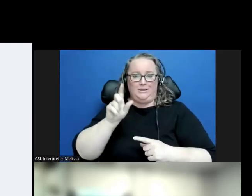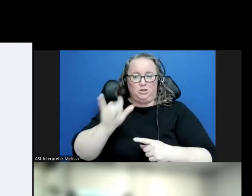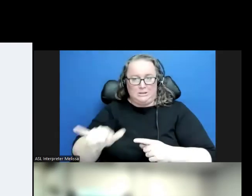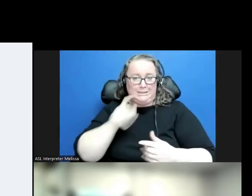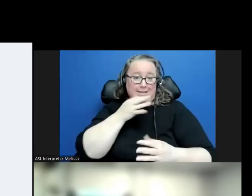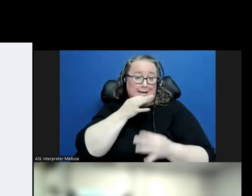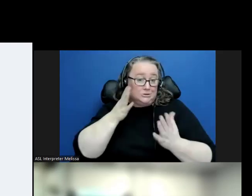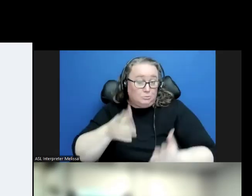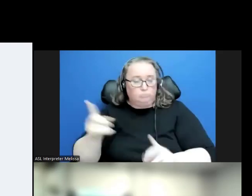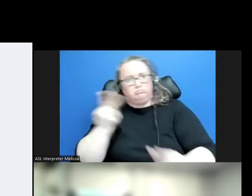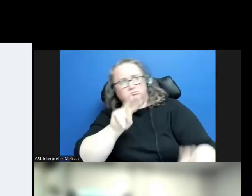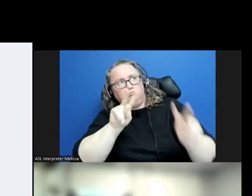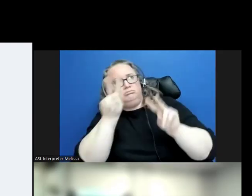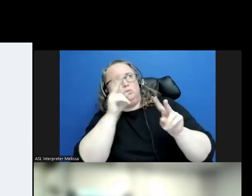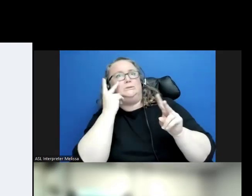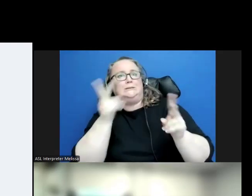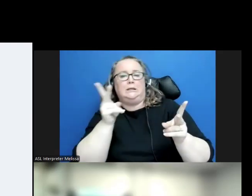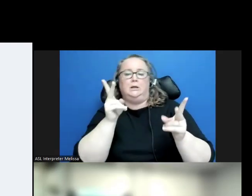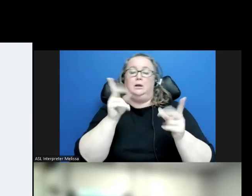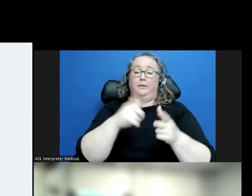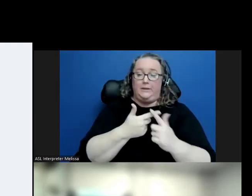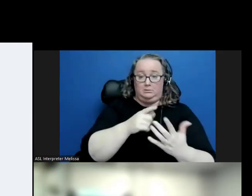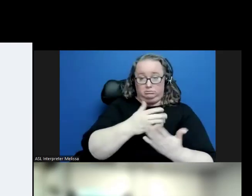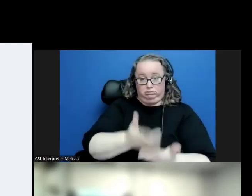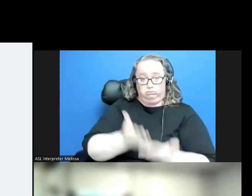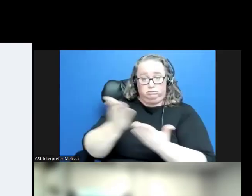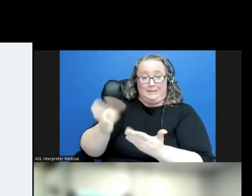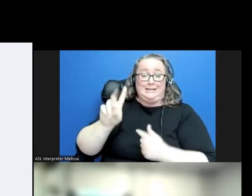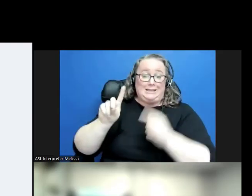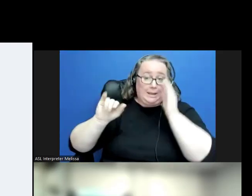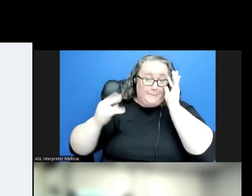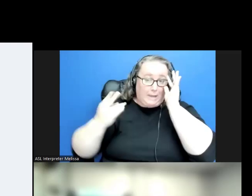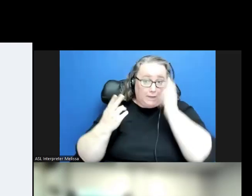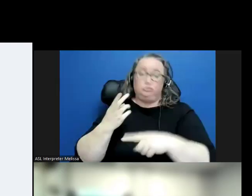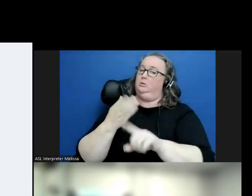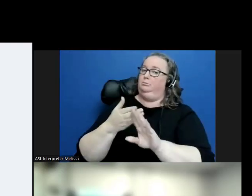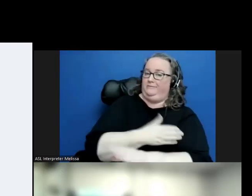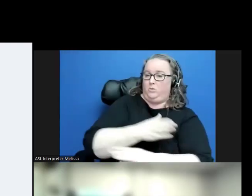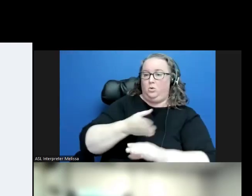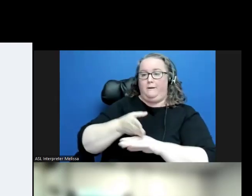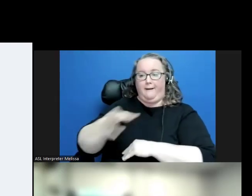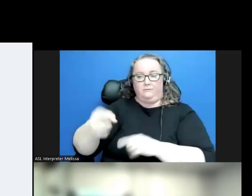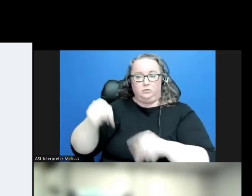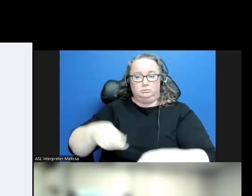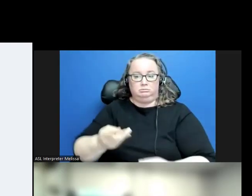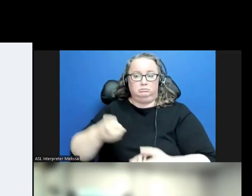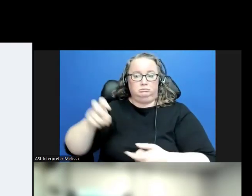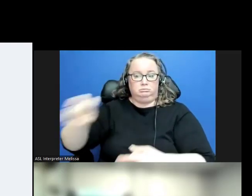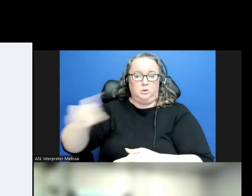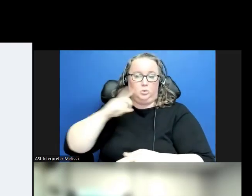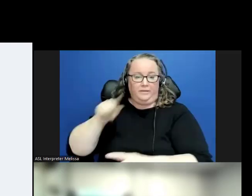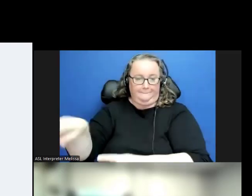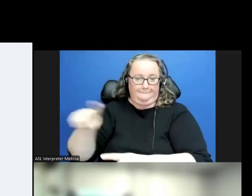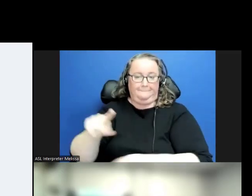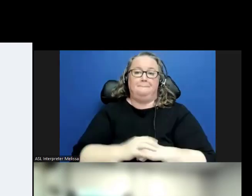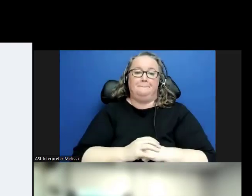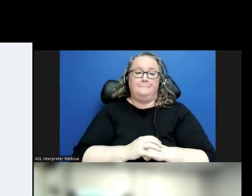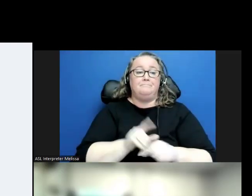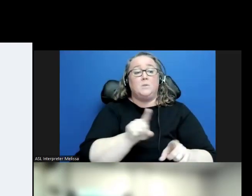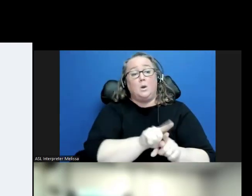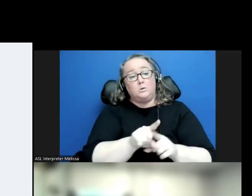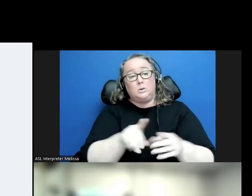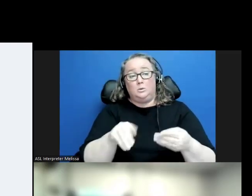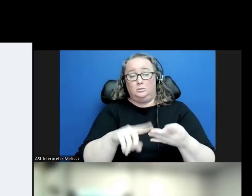former Bridgewater patients that then go to DMH facilities or county correctional facilities, and in addition, producing